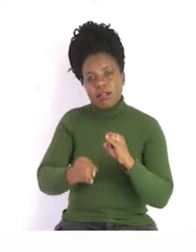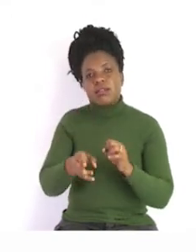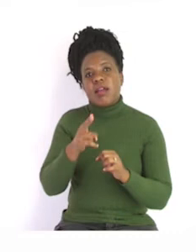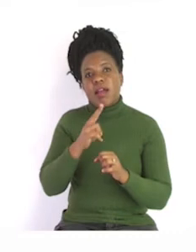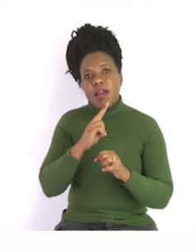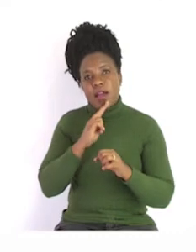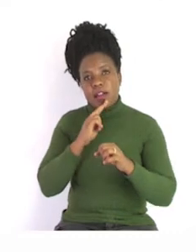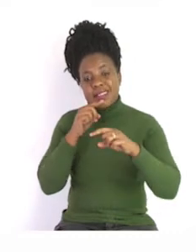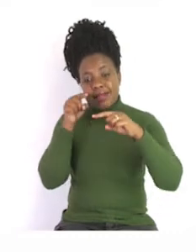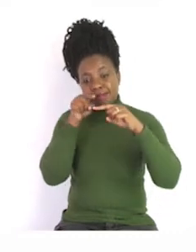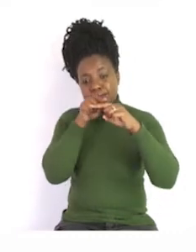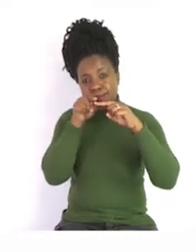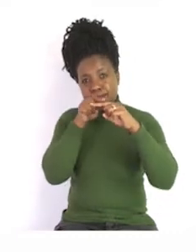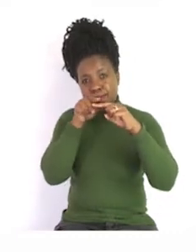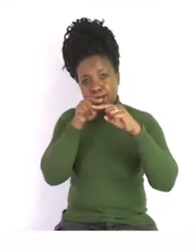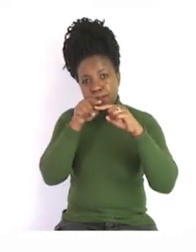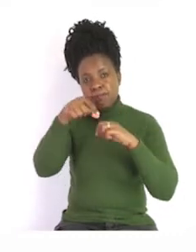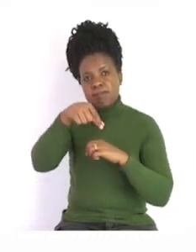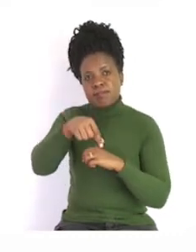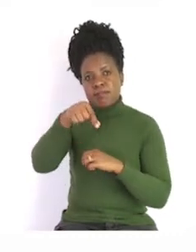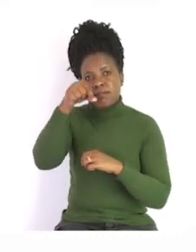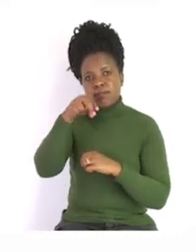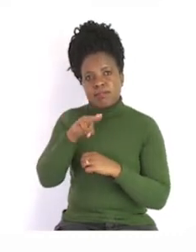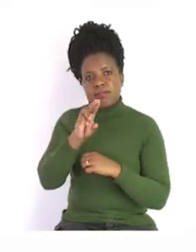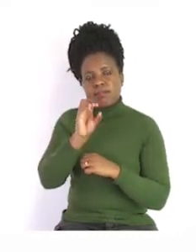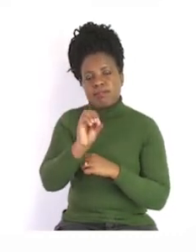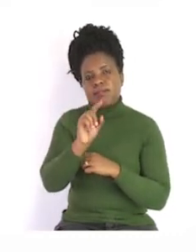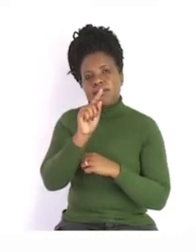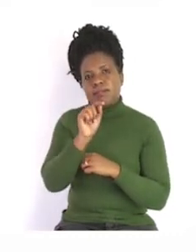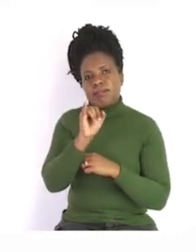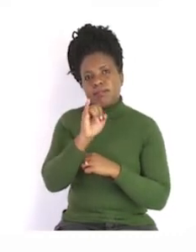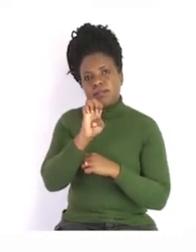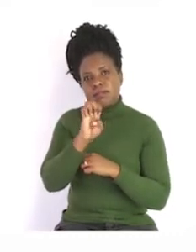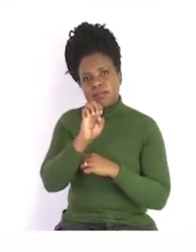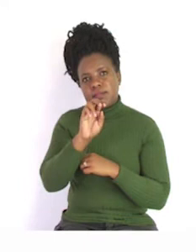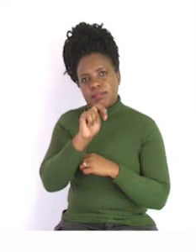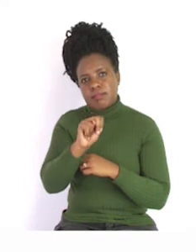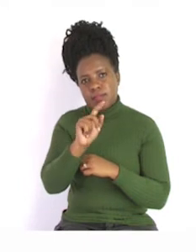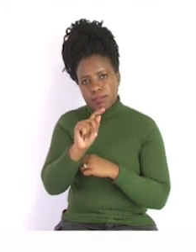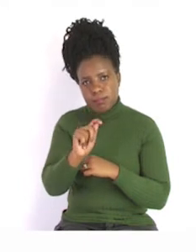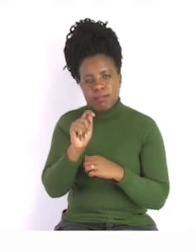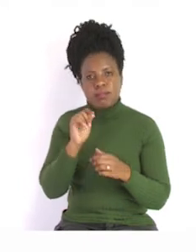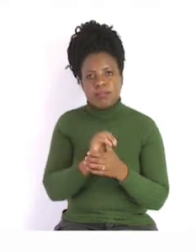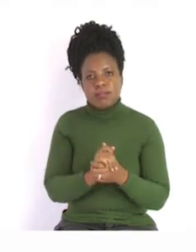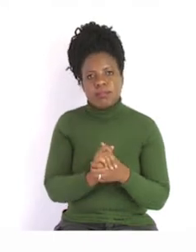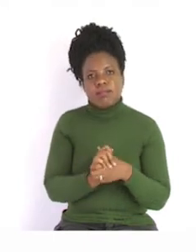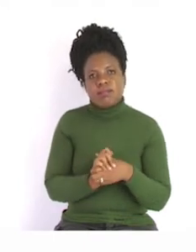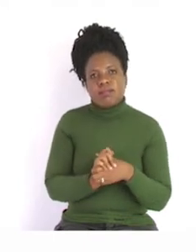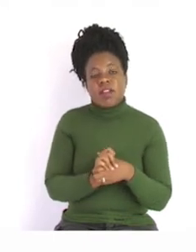your quotient. Are we together? So I might be using these words during the course